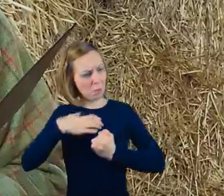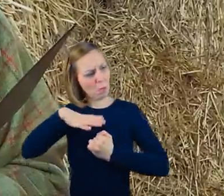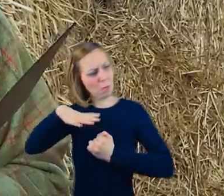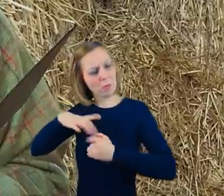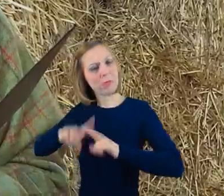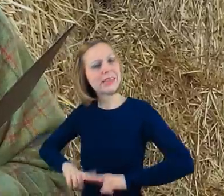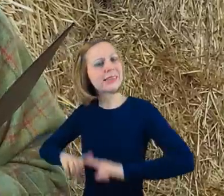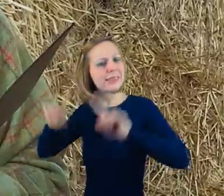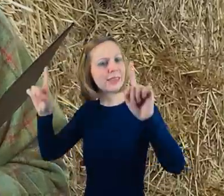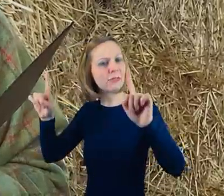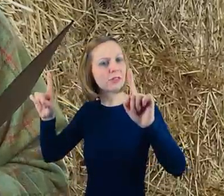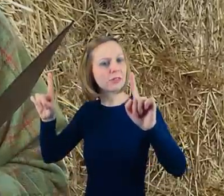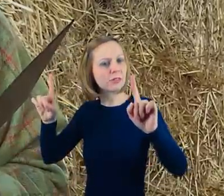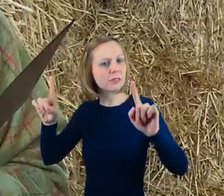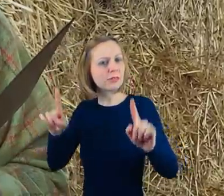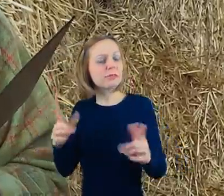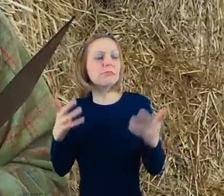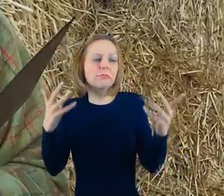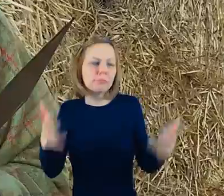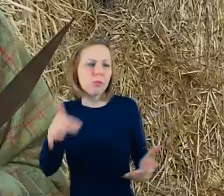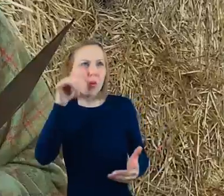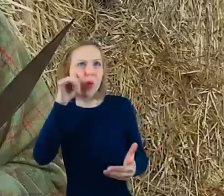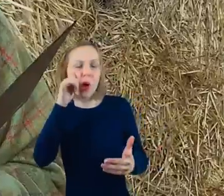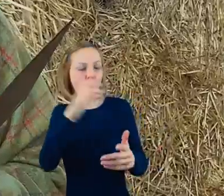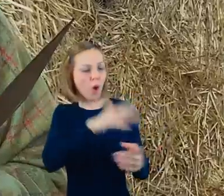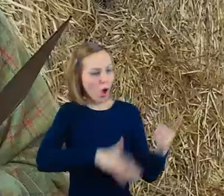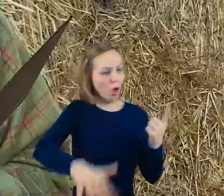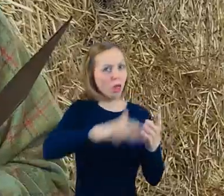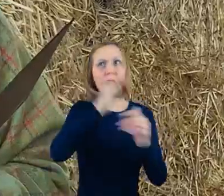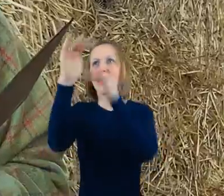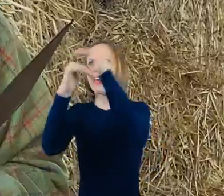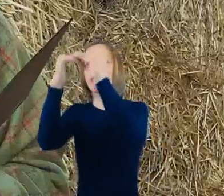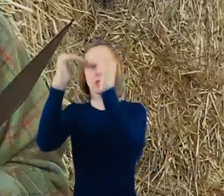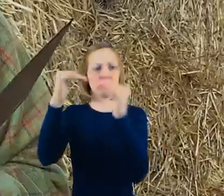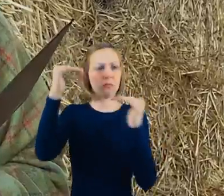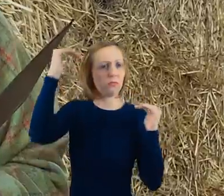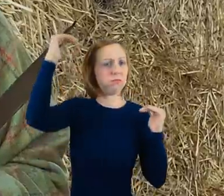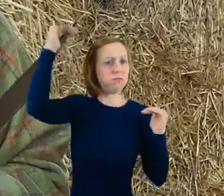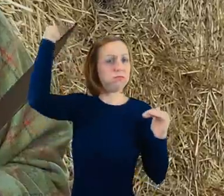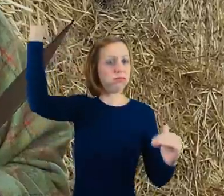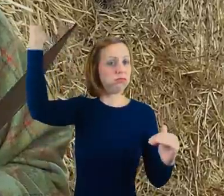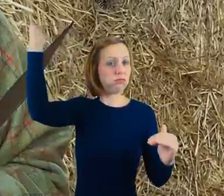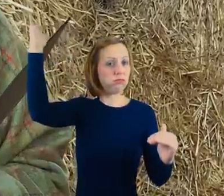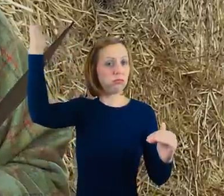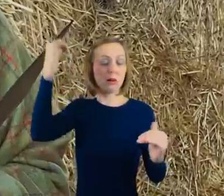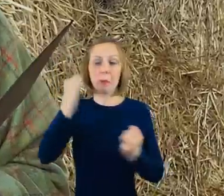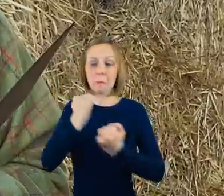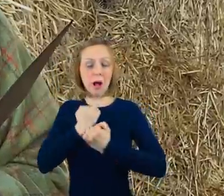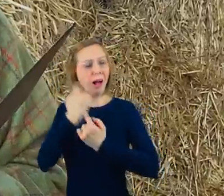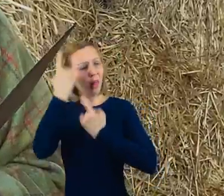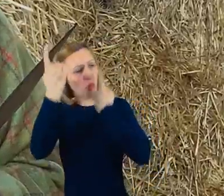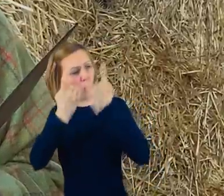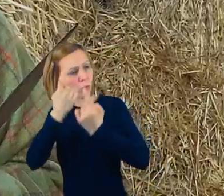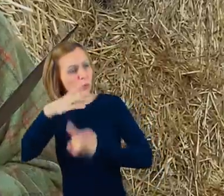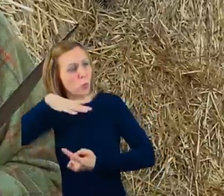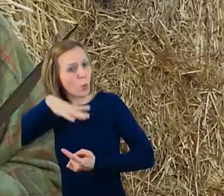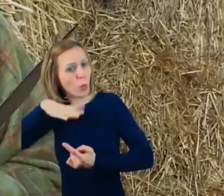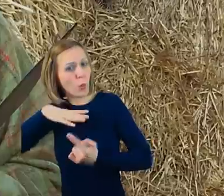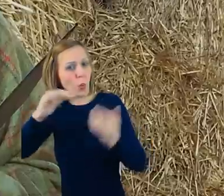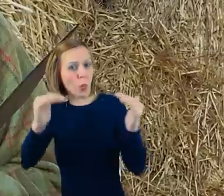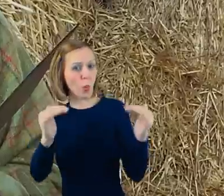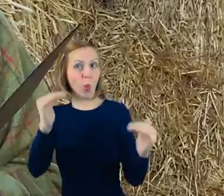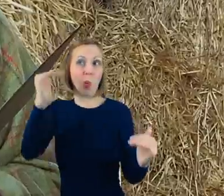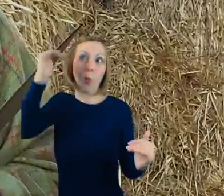Lord. For as heavens are higher than the earth, so are my ways higher than your ways, and my thoughts than your